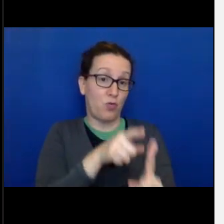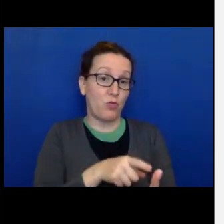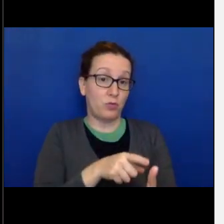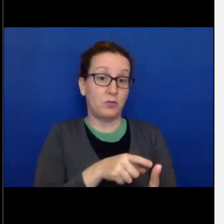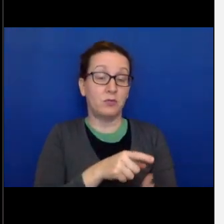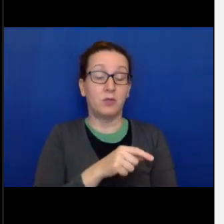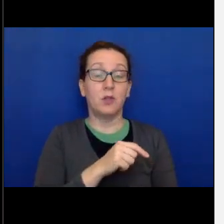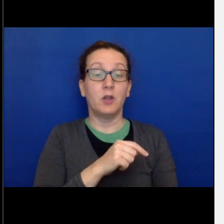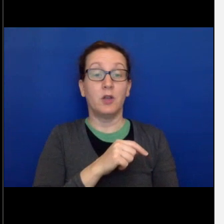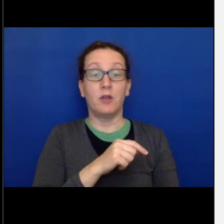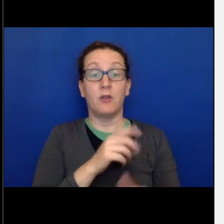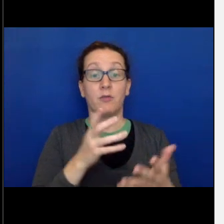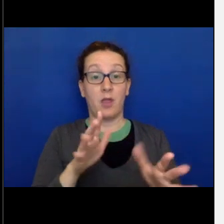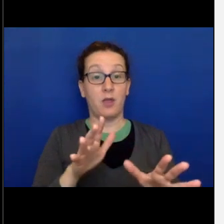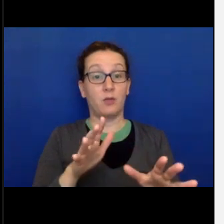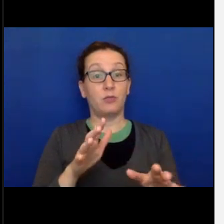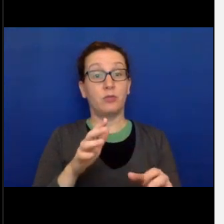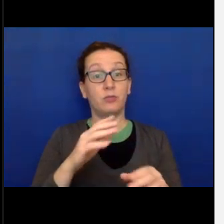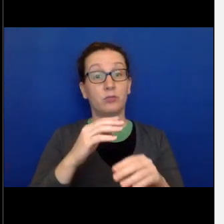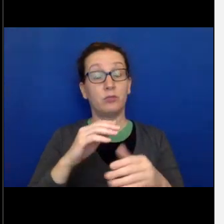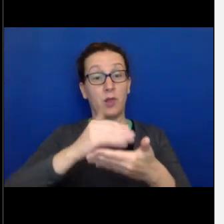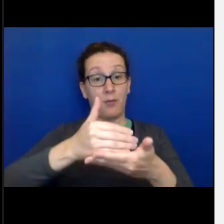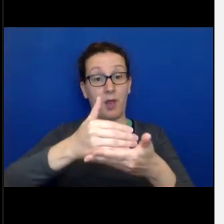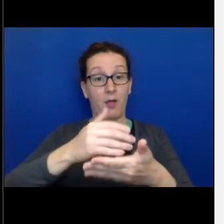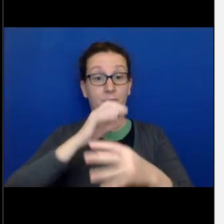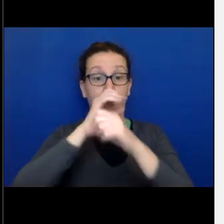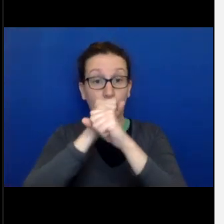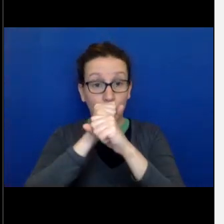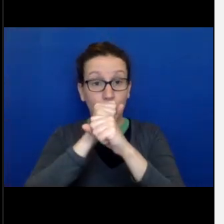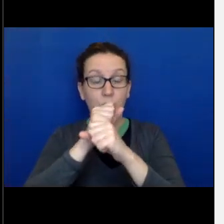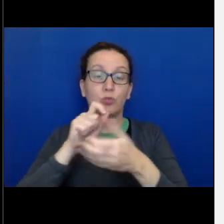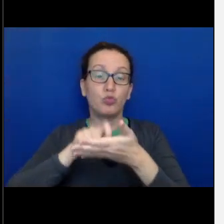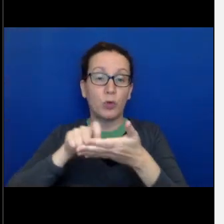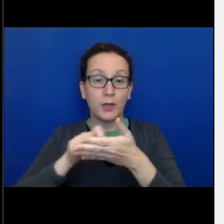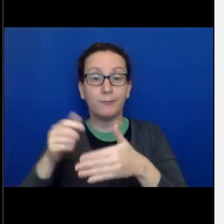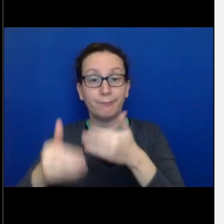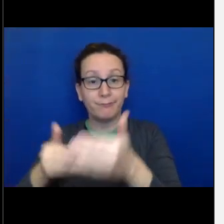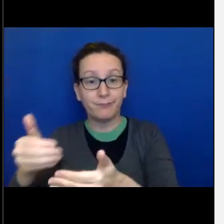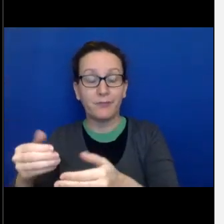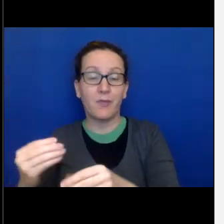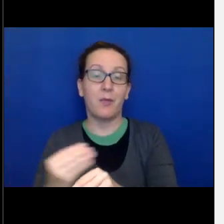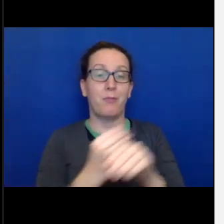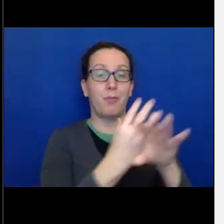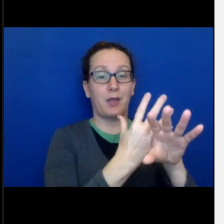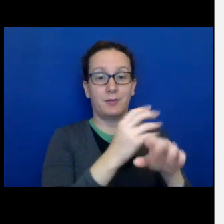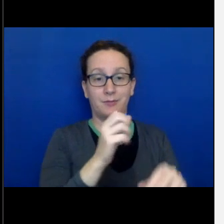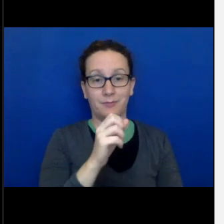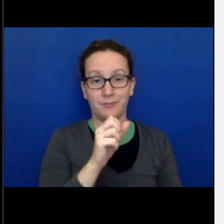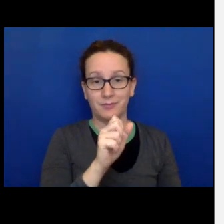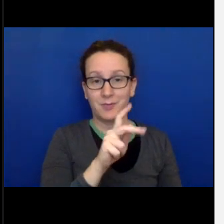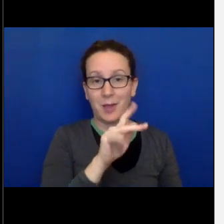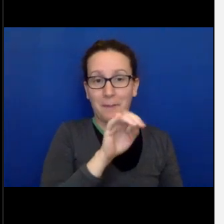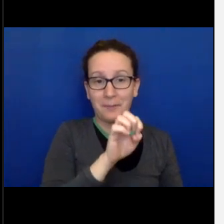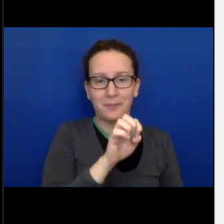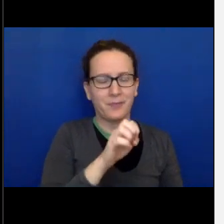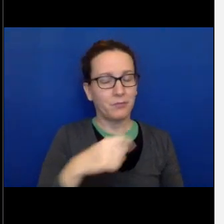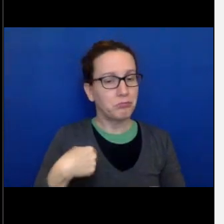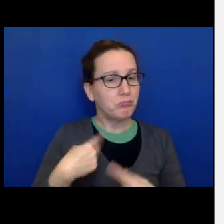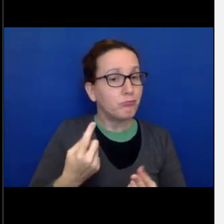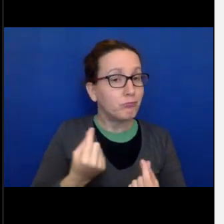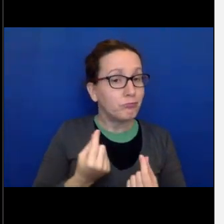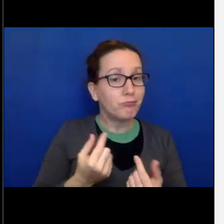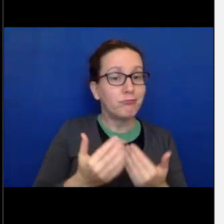your laptop on mute, and the both of you write for a segment, come back to Skype to discuss maybe what you've done in that segment, and